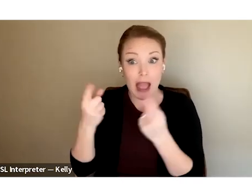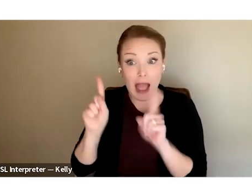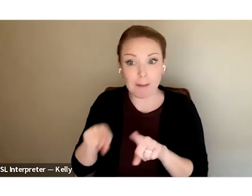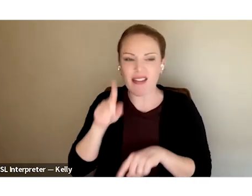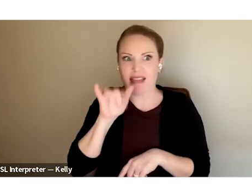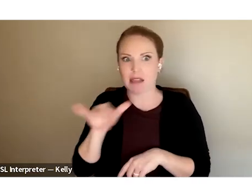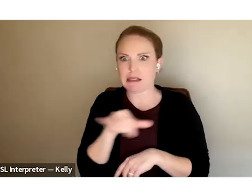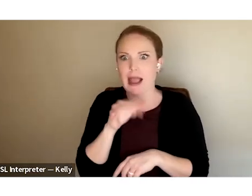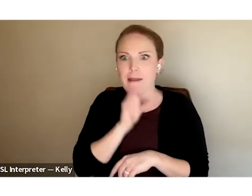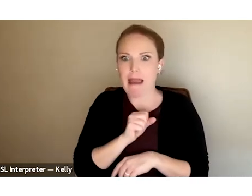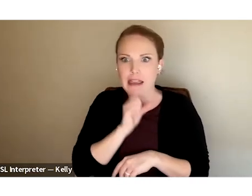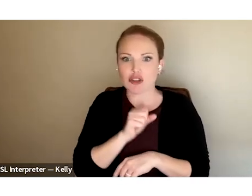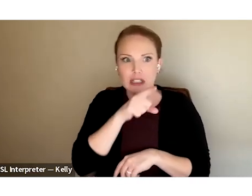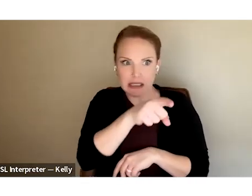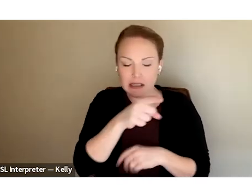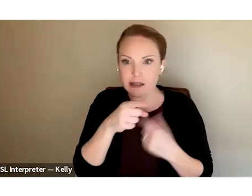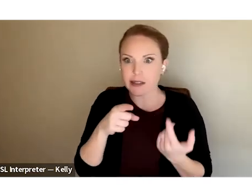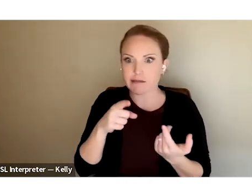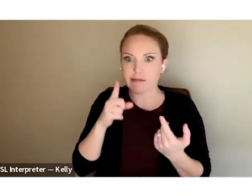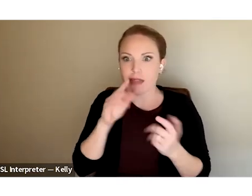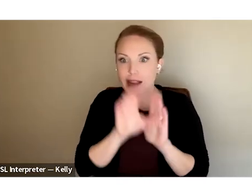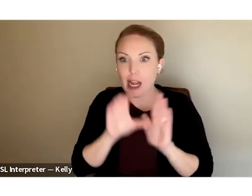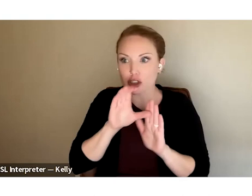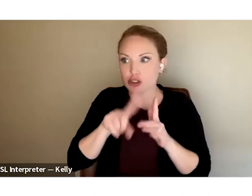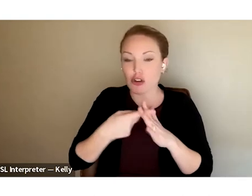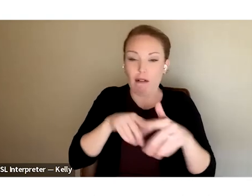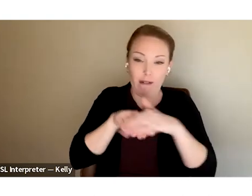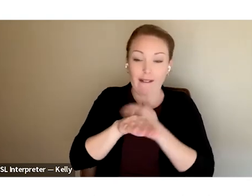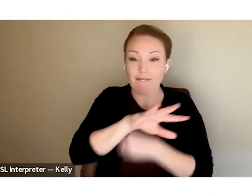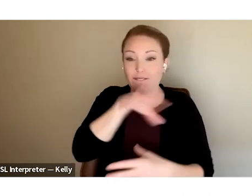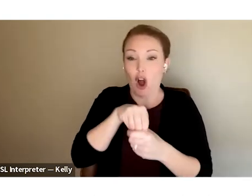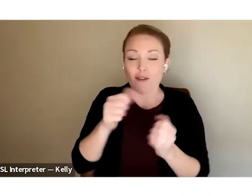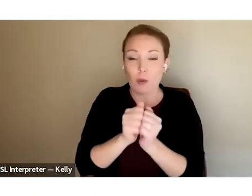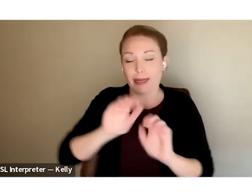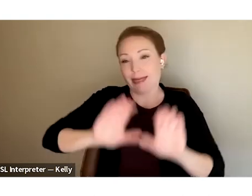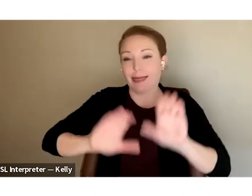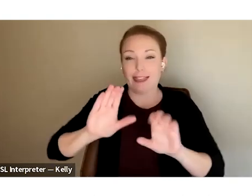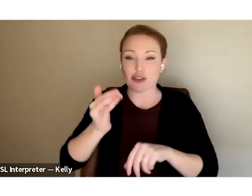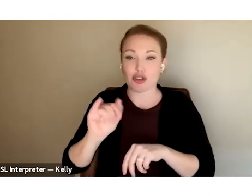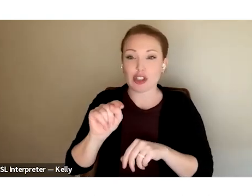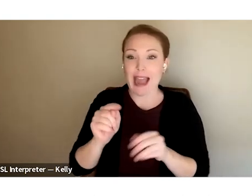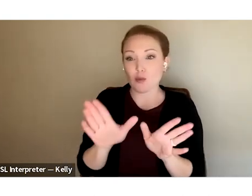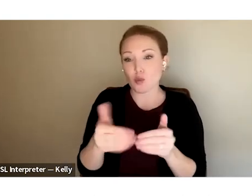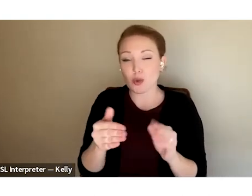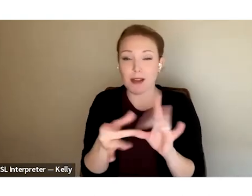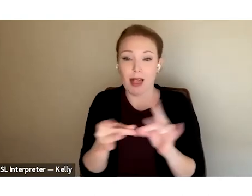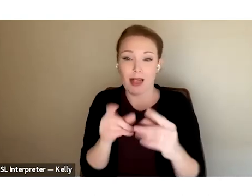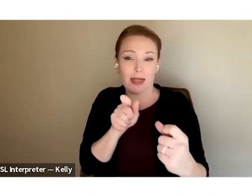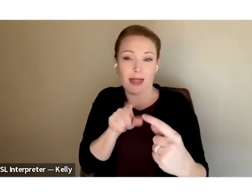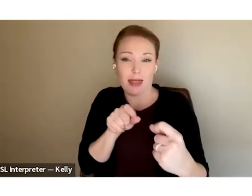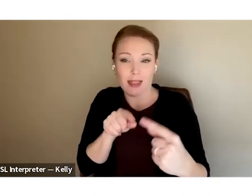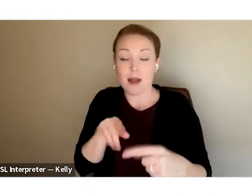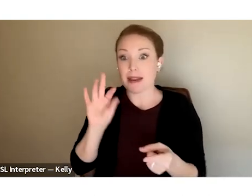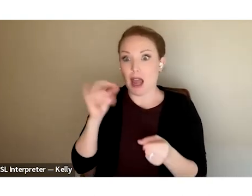being introduced to chat rooms. Again, you can see a little bit more when you watch the episode.